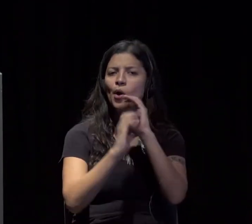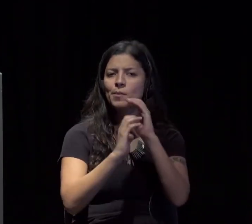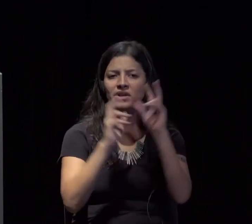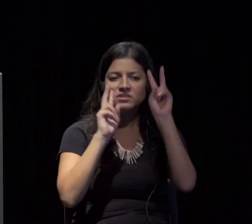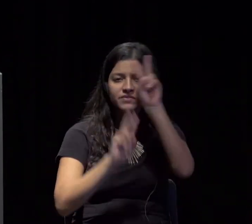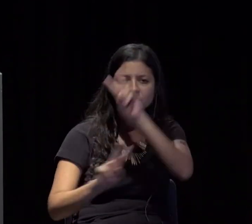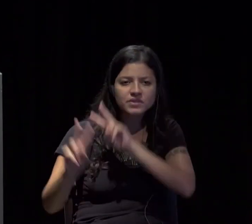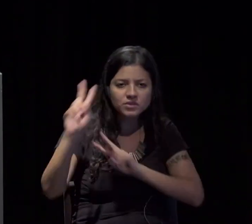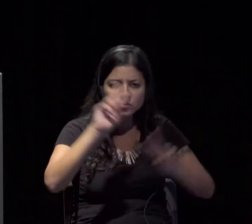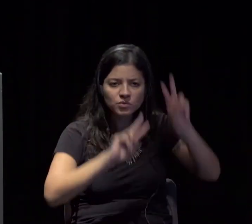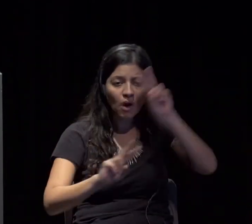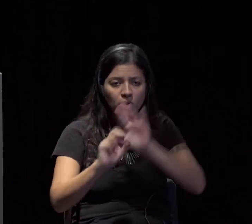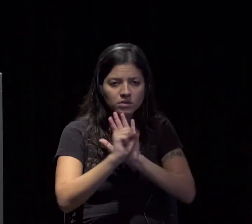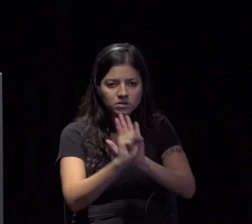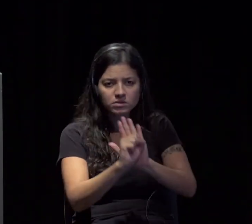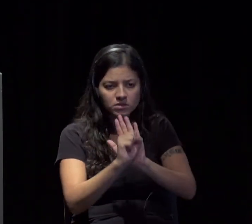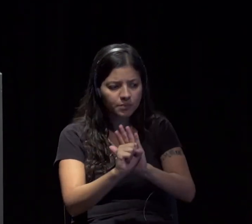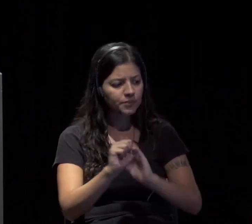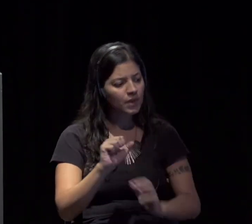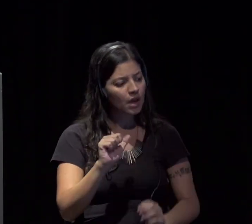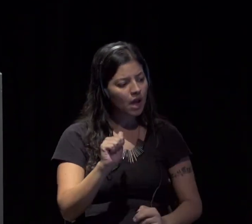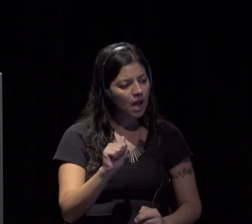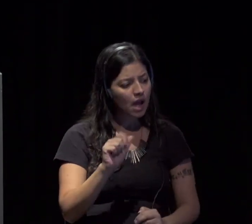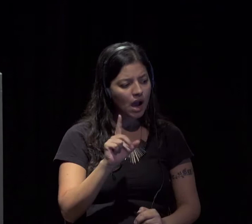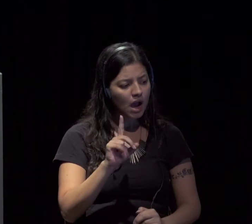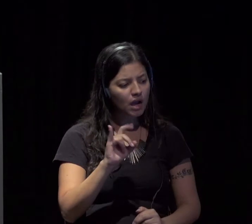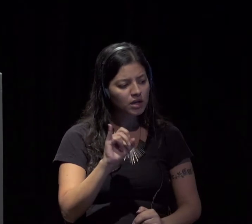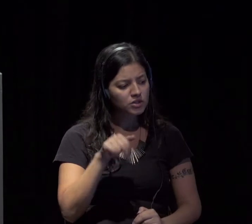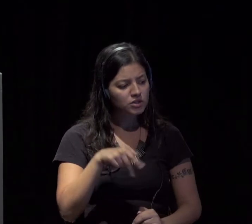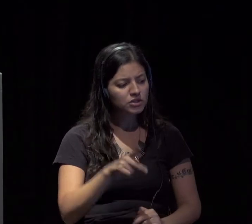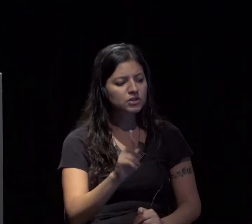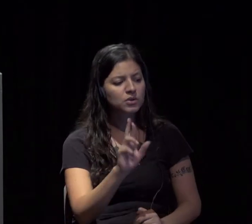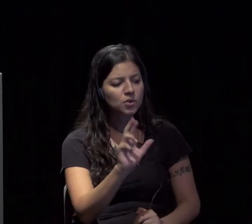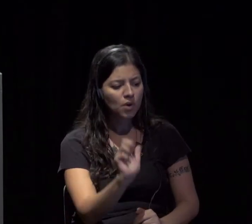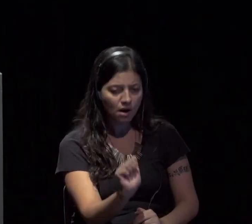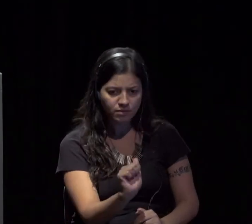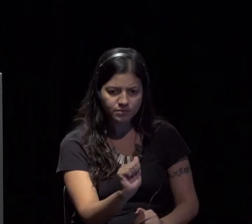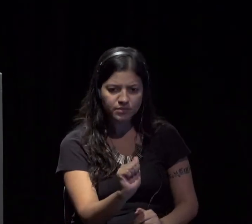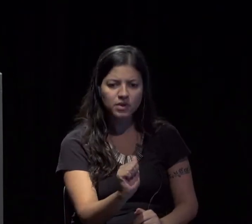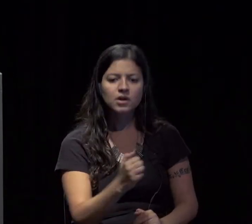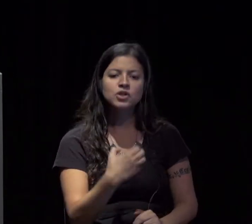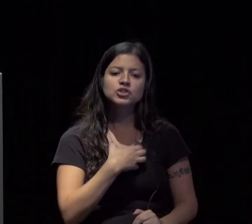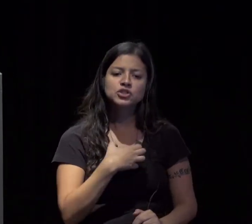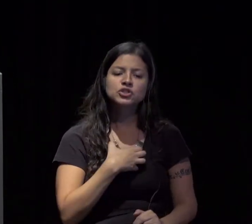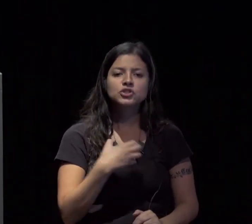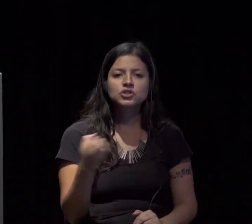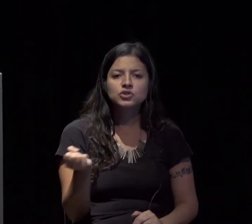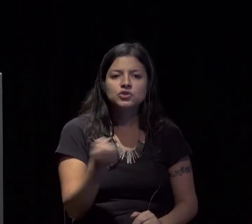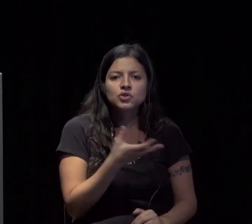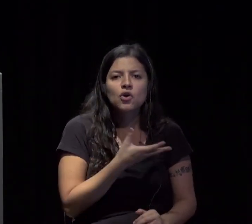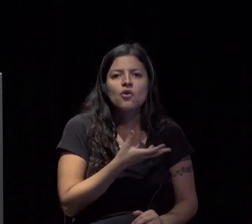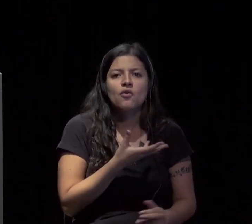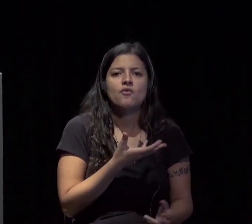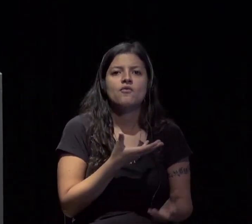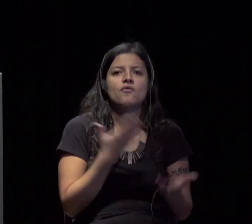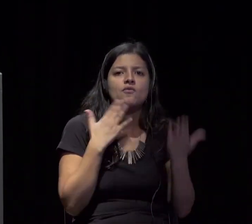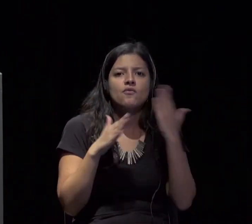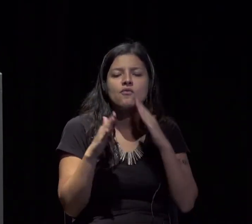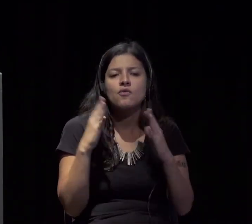for Anatsui a new way of reordering his way of seeing the world. It also compelled him to